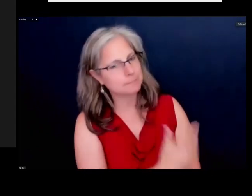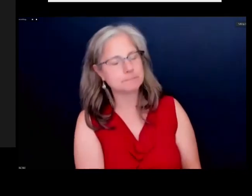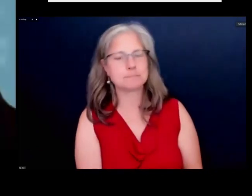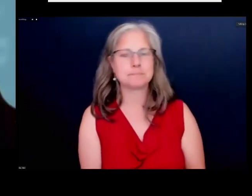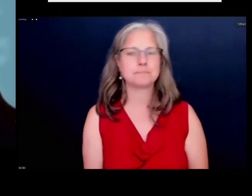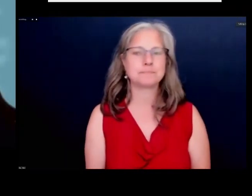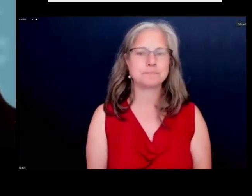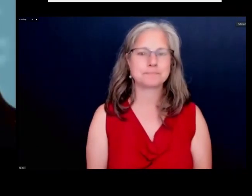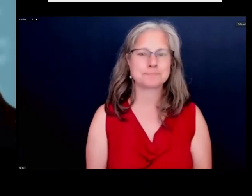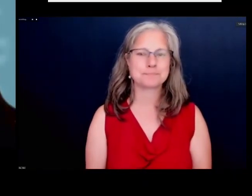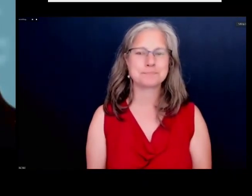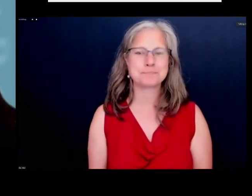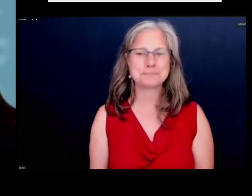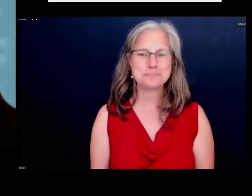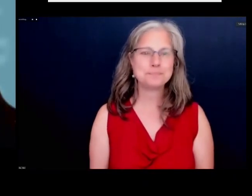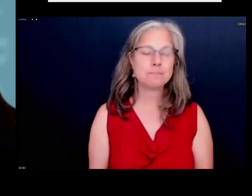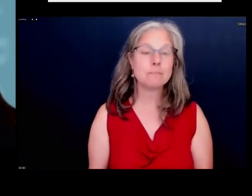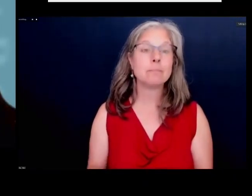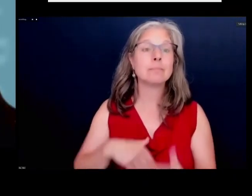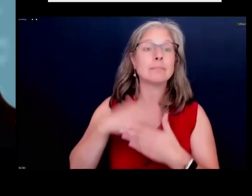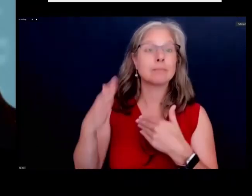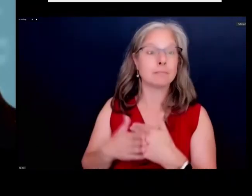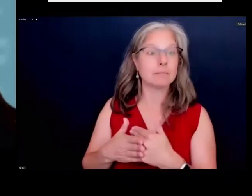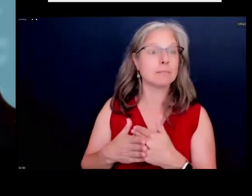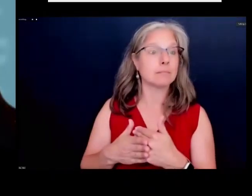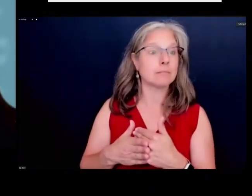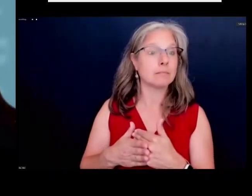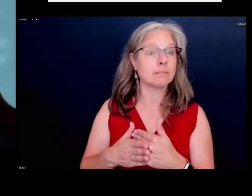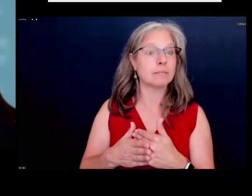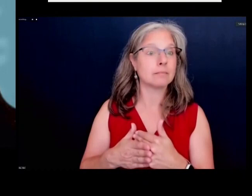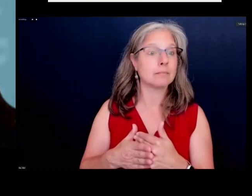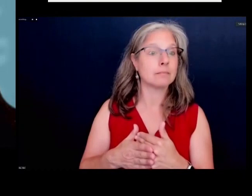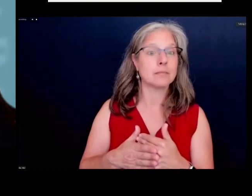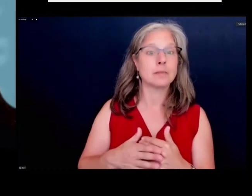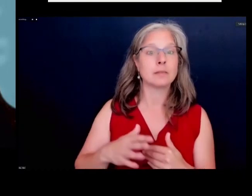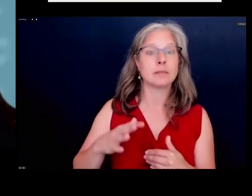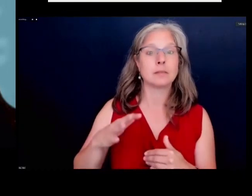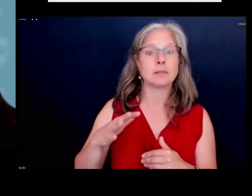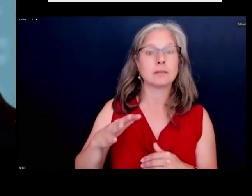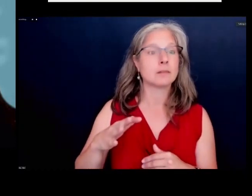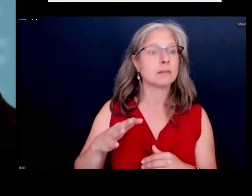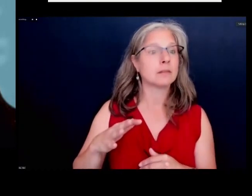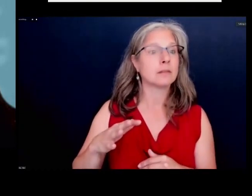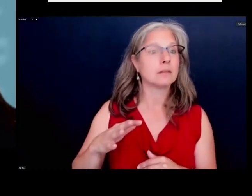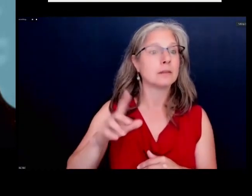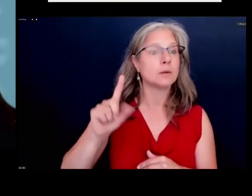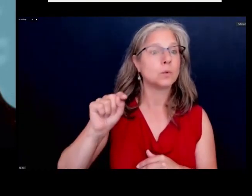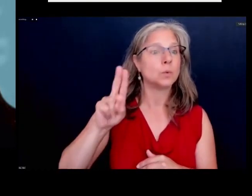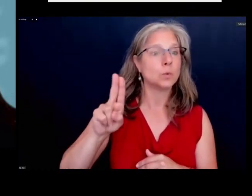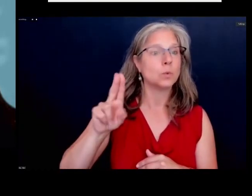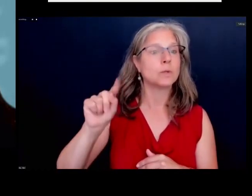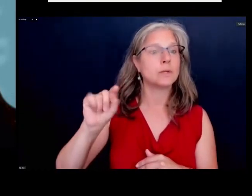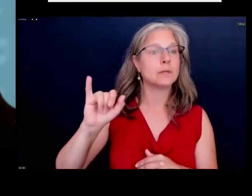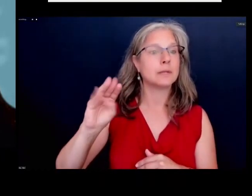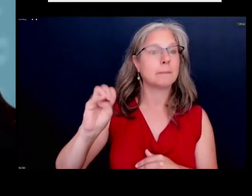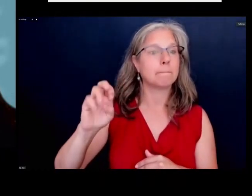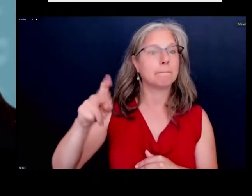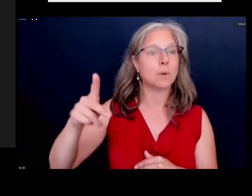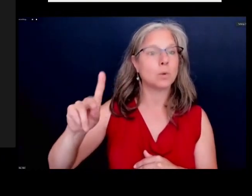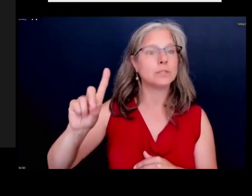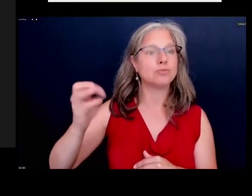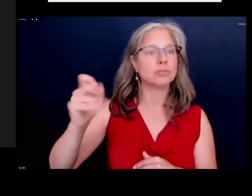Thank you. Thank you, Lisa. And now we'll go to Fabiola Navarrete with Two Tiempo Digital.